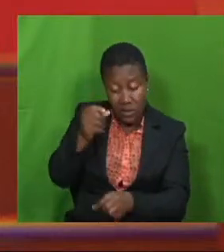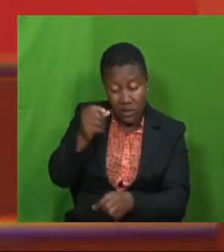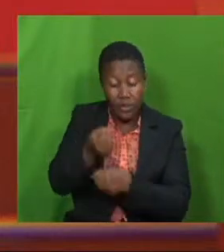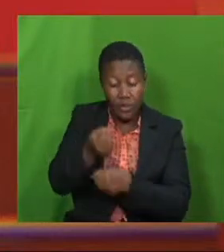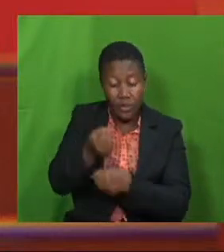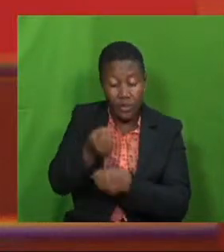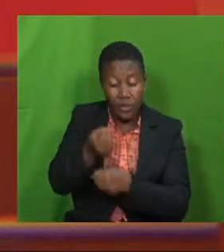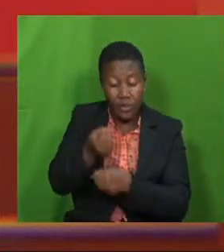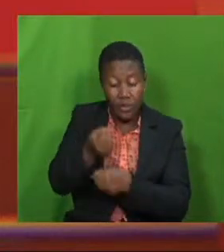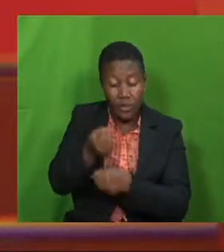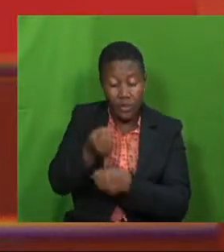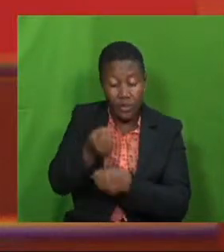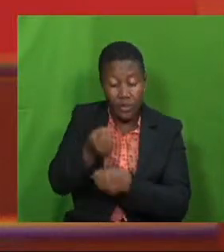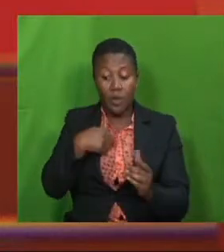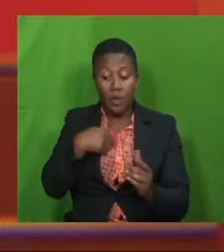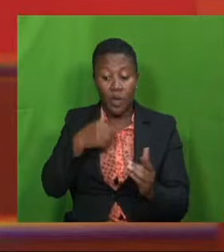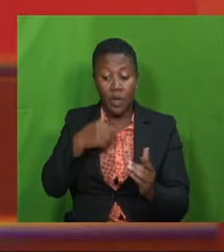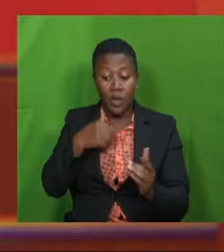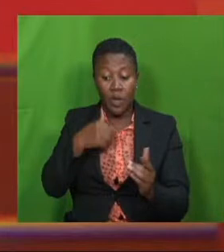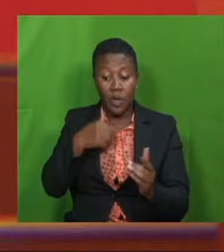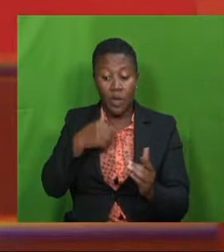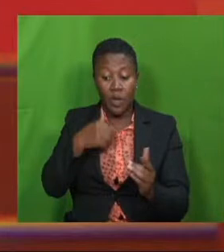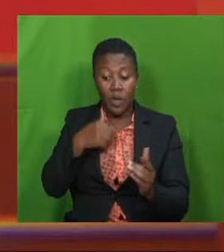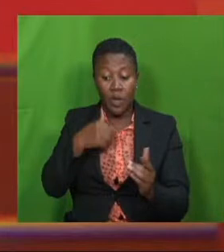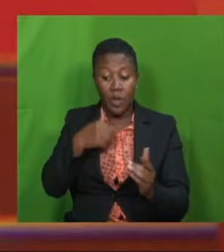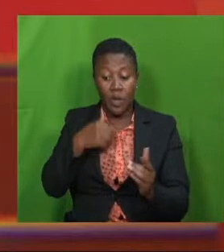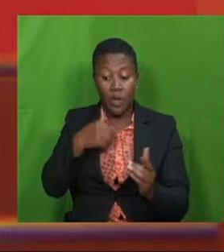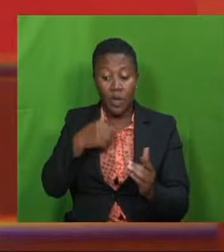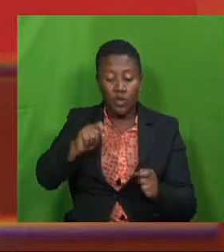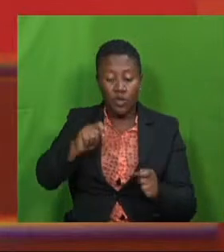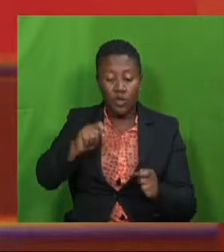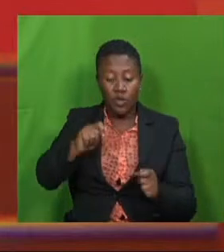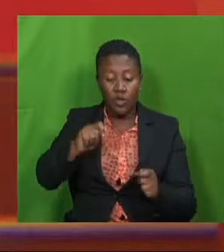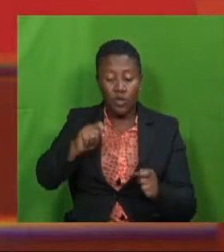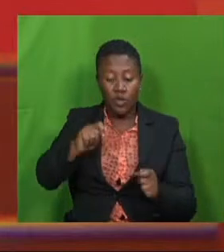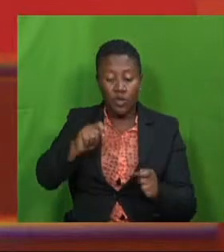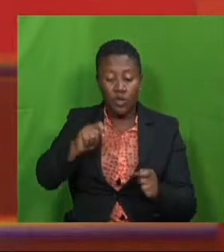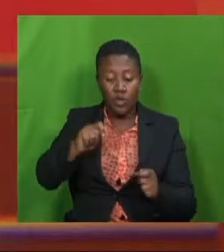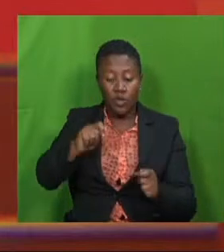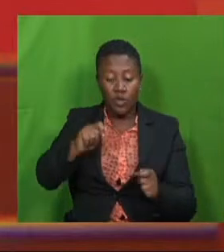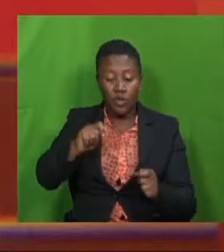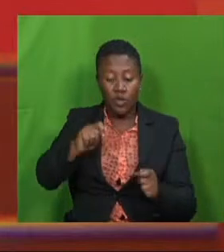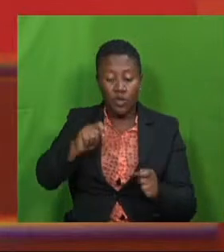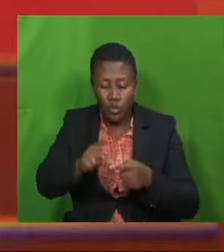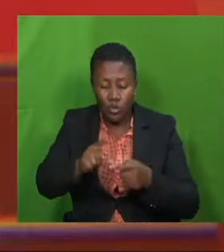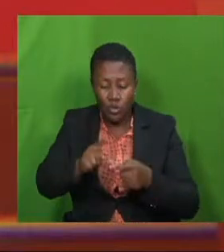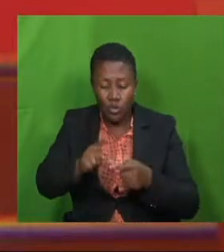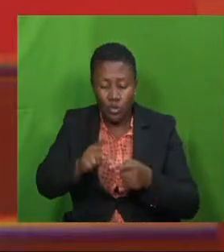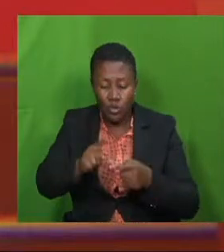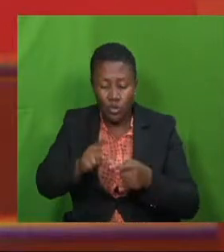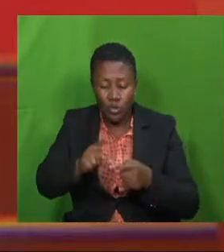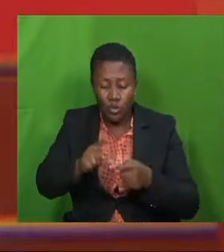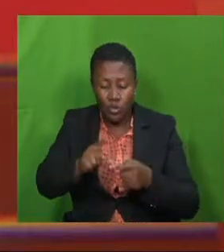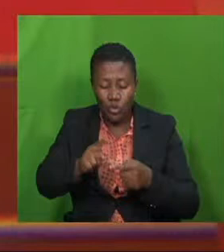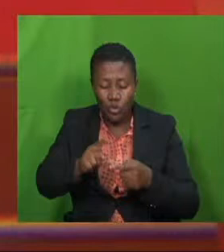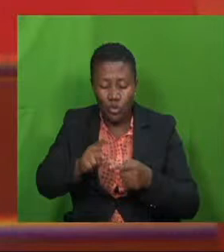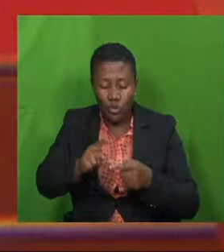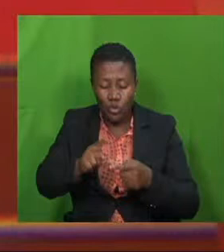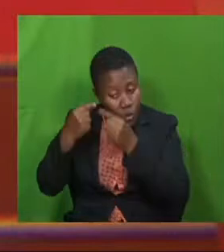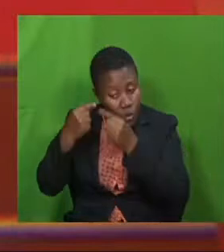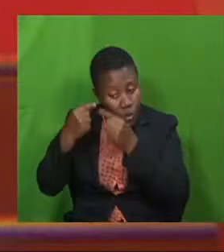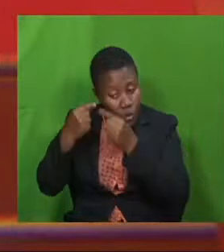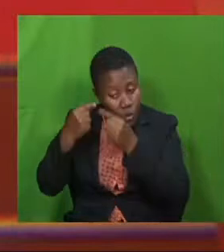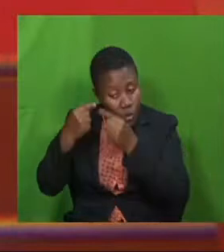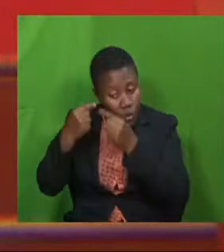that a review of that ruling should end up giving a broader consideration to the issues guiding the